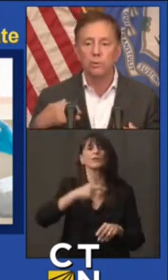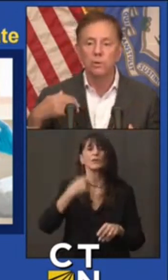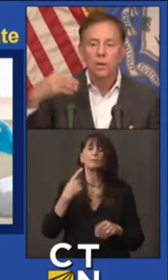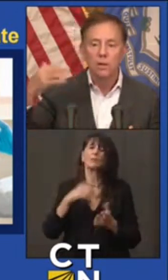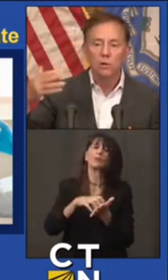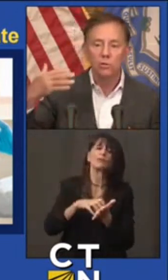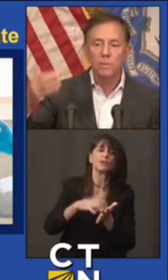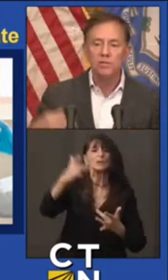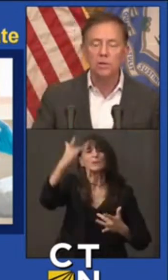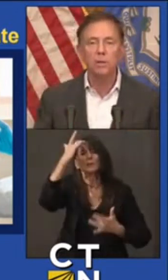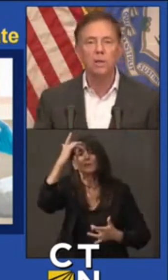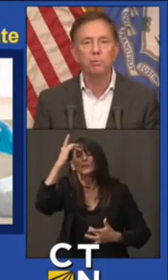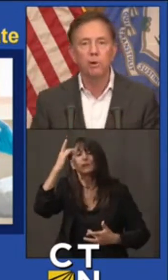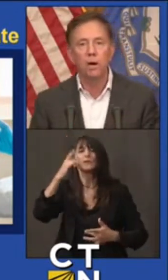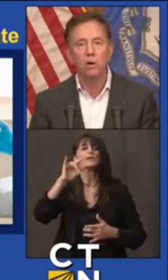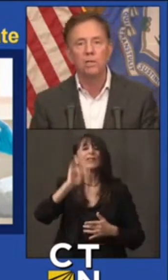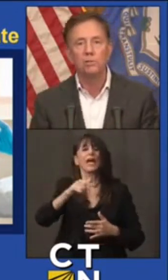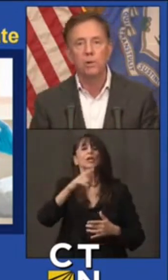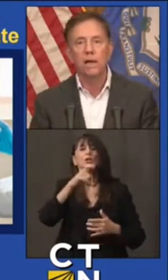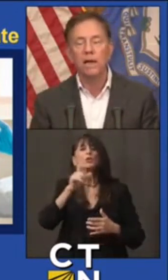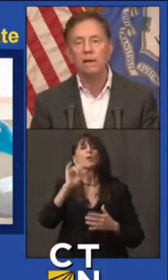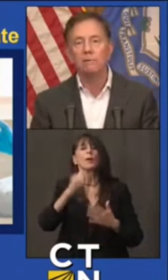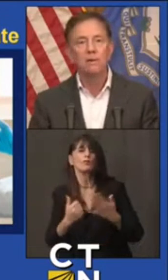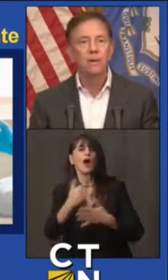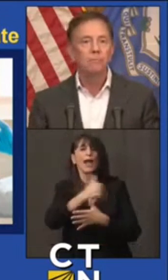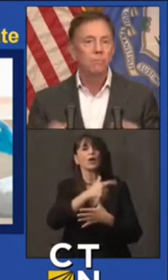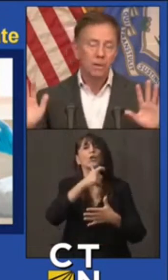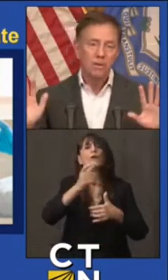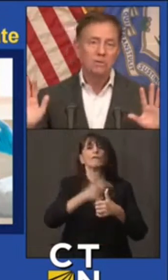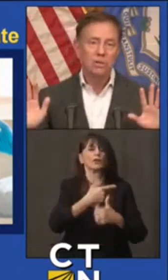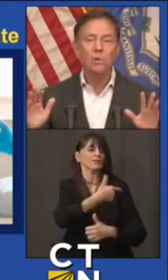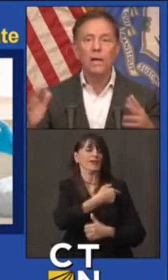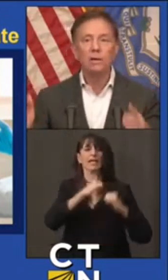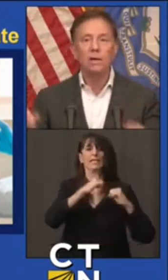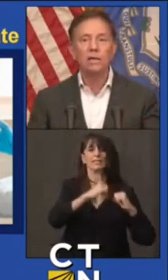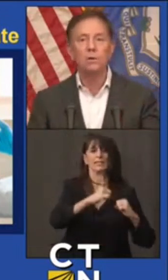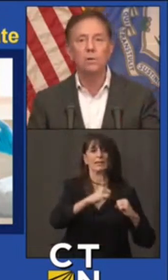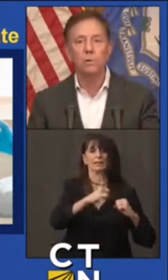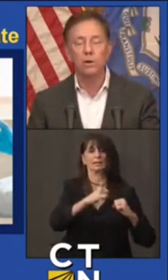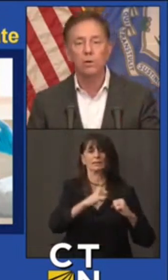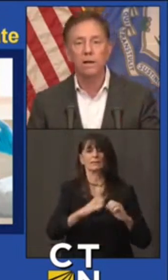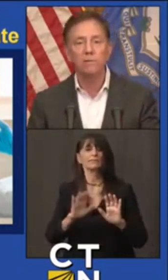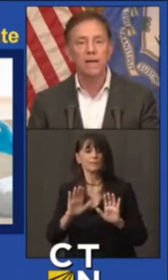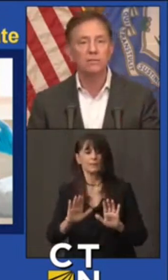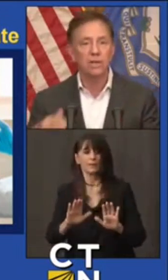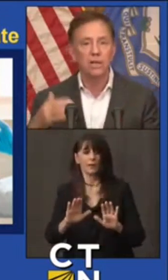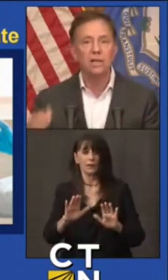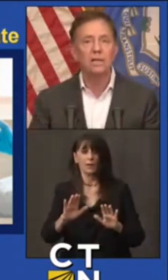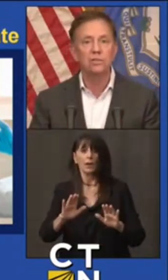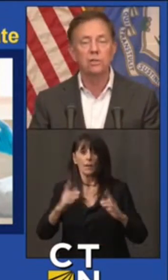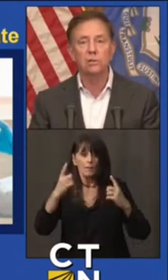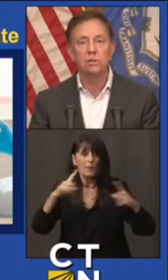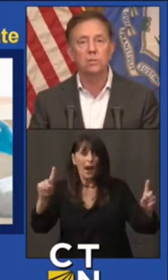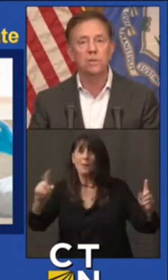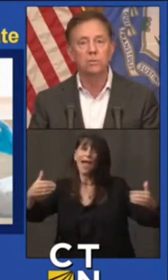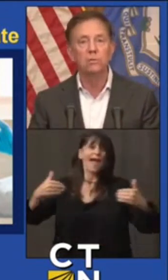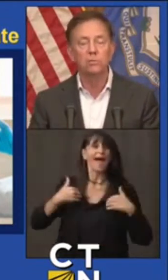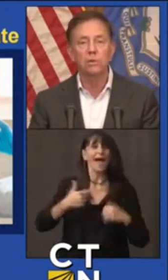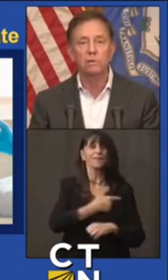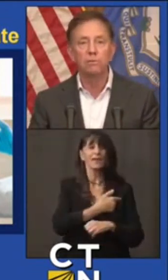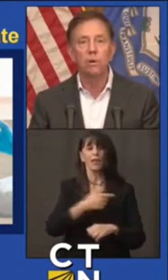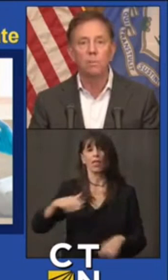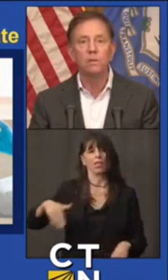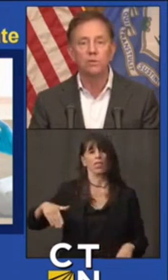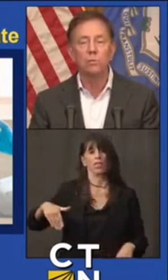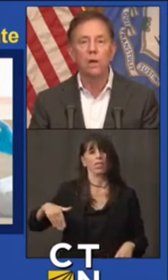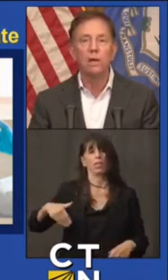vulnerable. Those will be some of the priorities we have. Slow down. I know that we don't have a vaccine yet, and that still is going to be 2, 3,